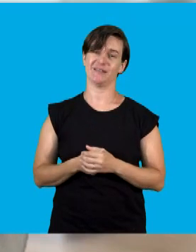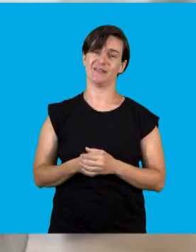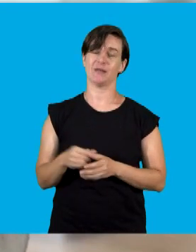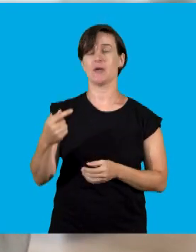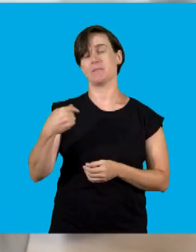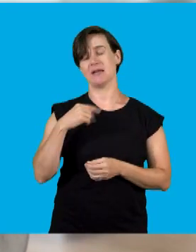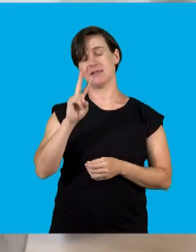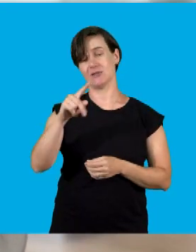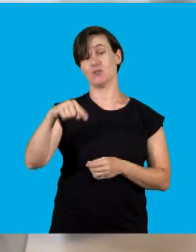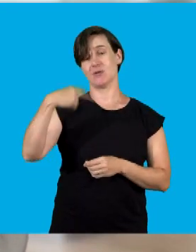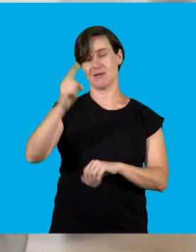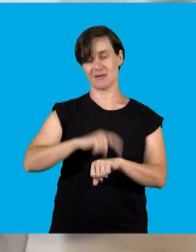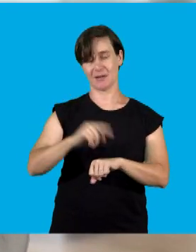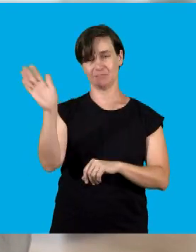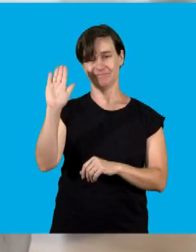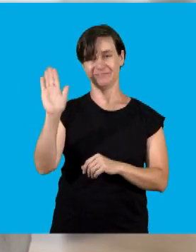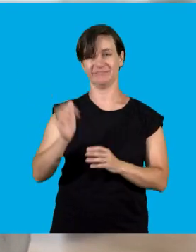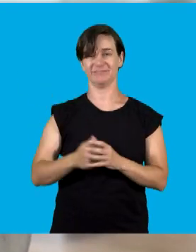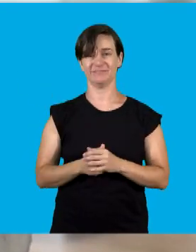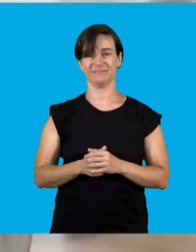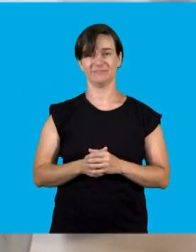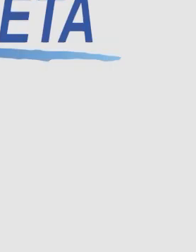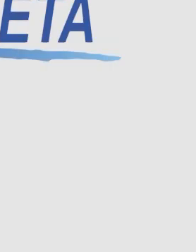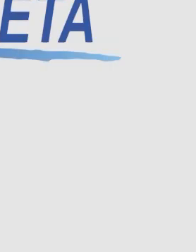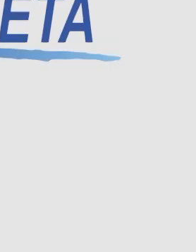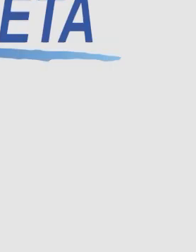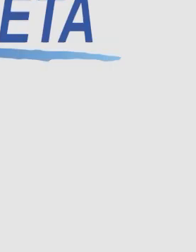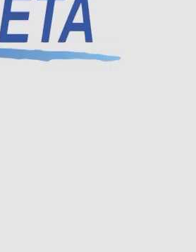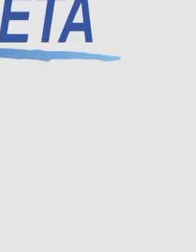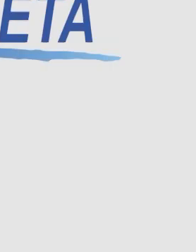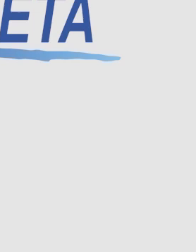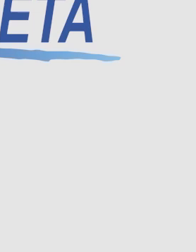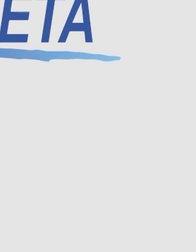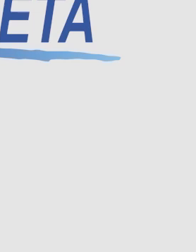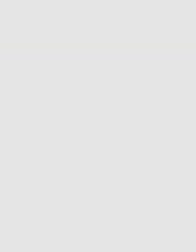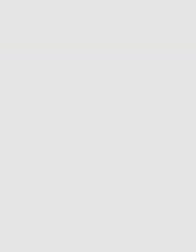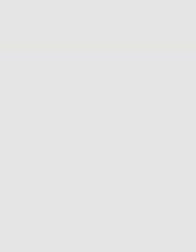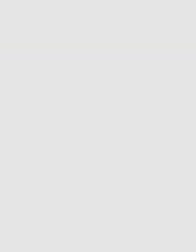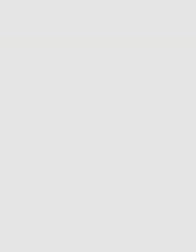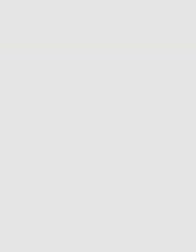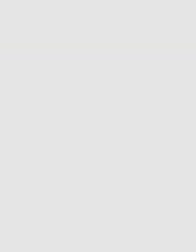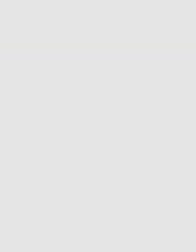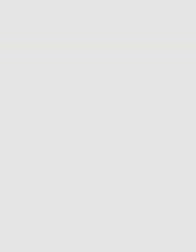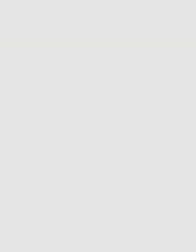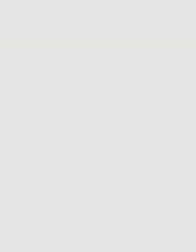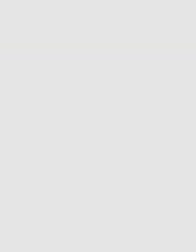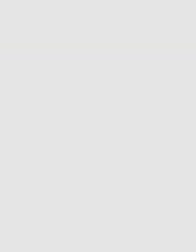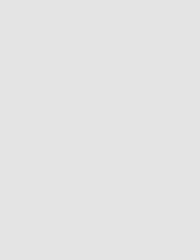Ms. Mabue, I'll see you again next time. Goodbye.